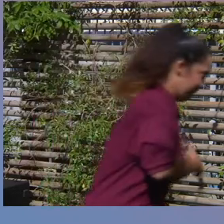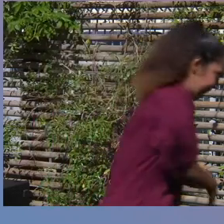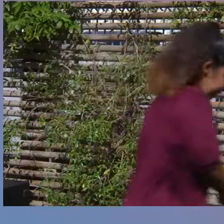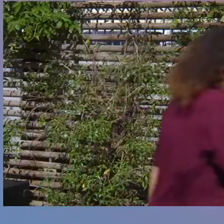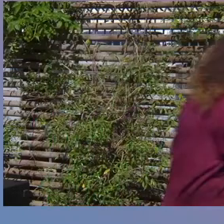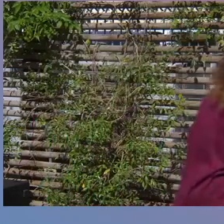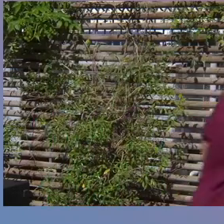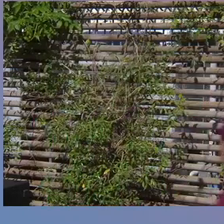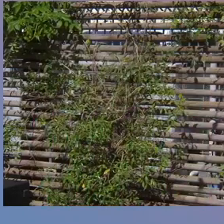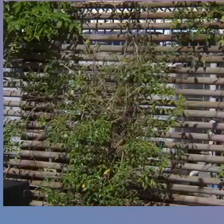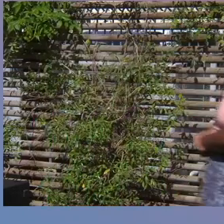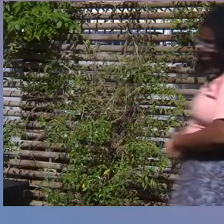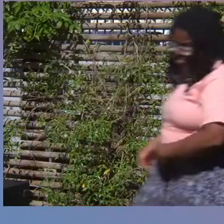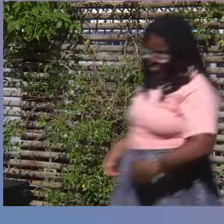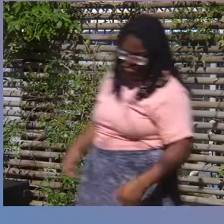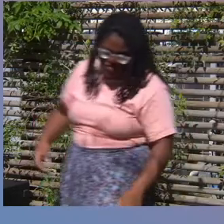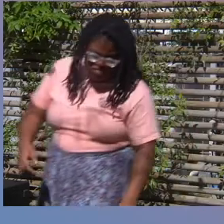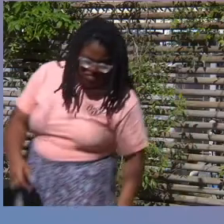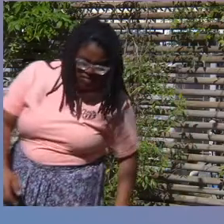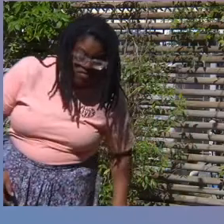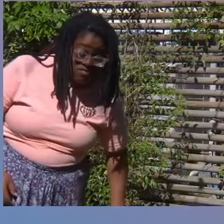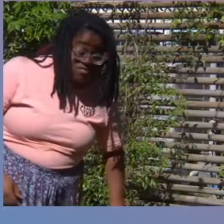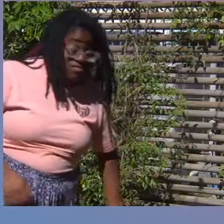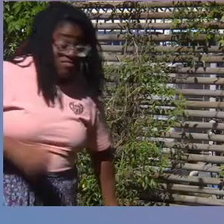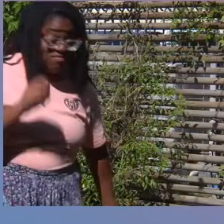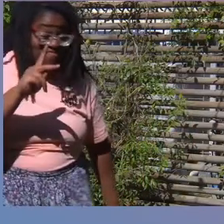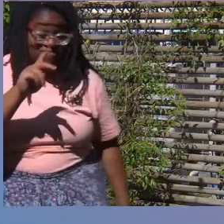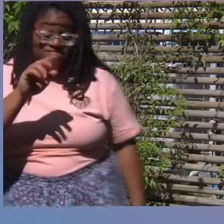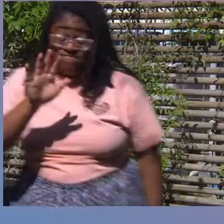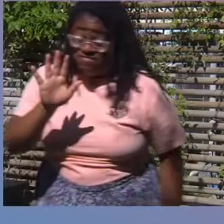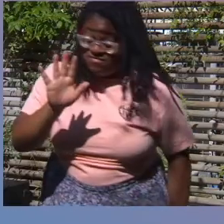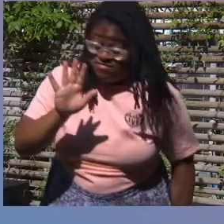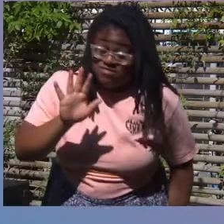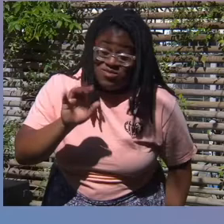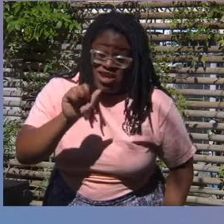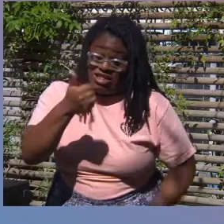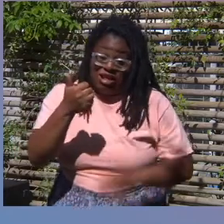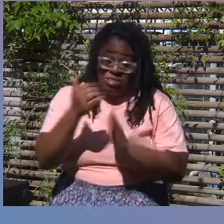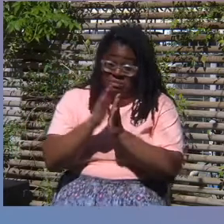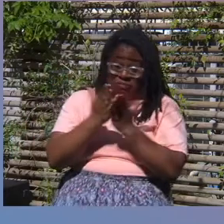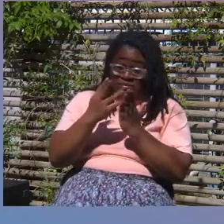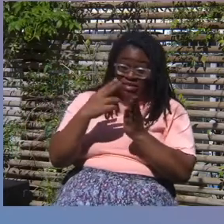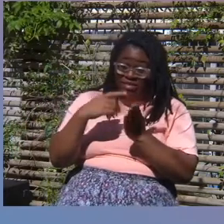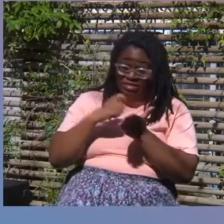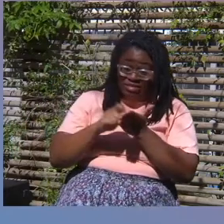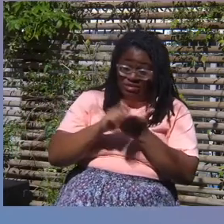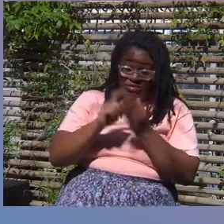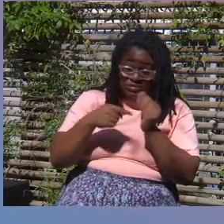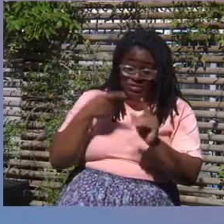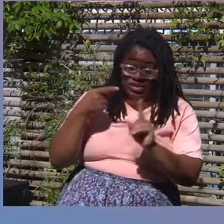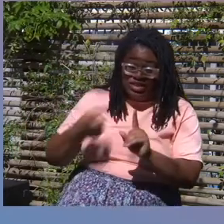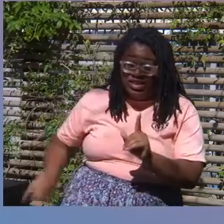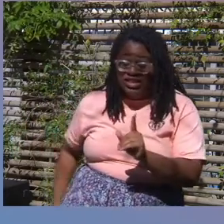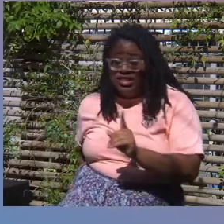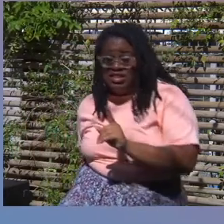Mm. Wow. Okay, well, that's another book that has to be written. Shit.